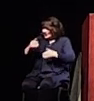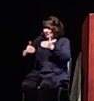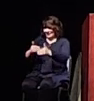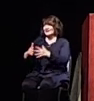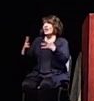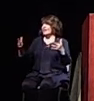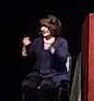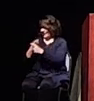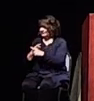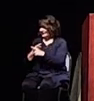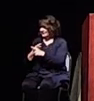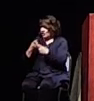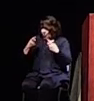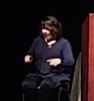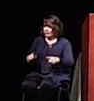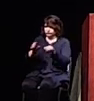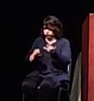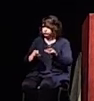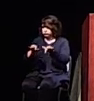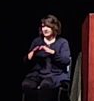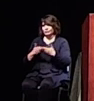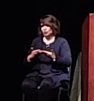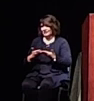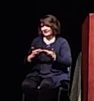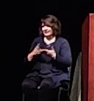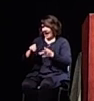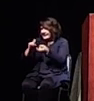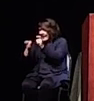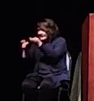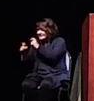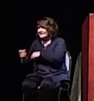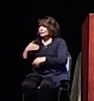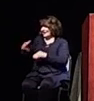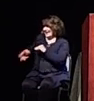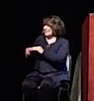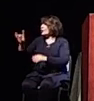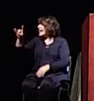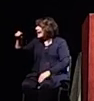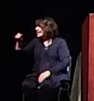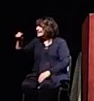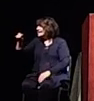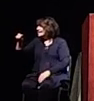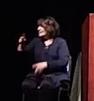the time that we were writing the book and editing it. We have over 80 contributors, in part because the question